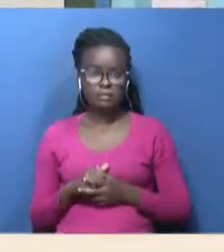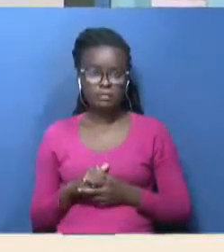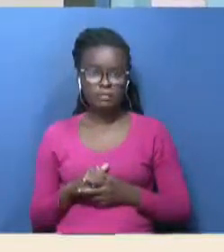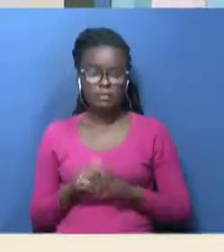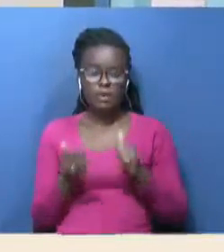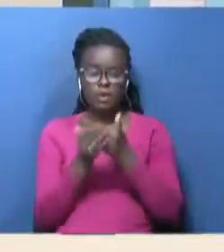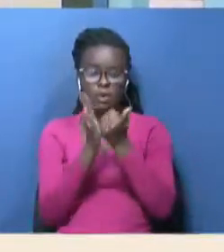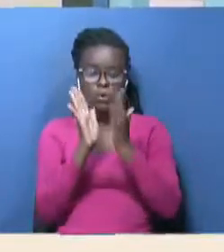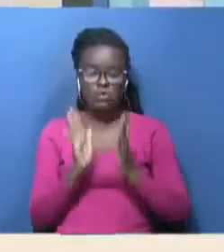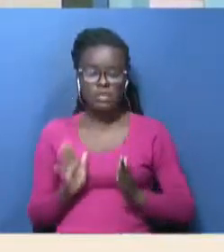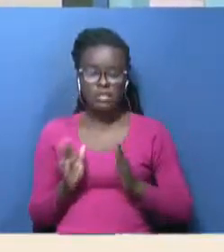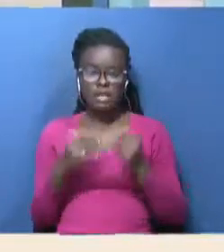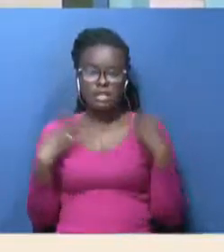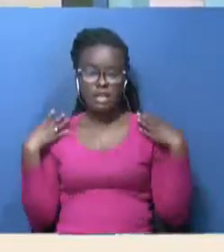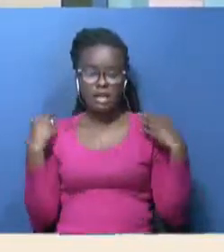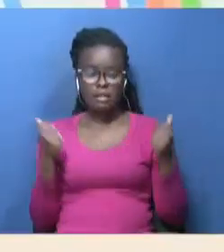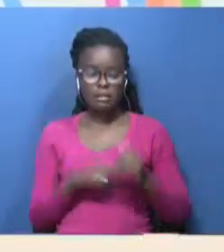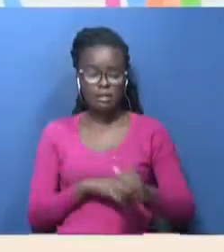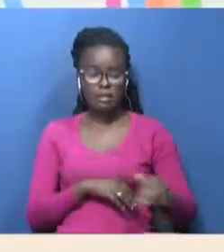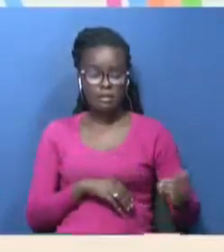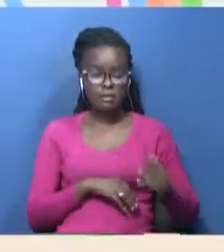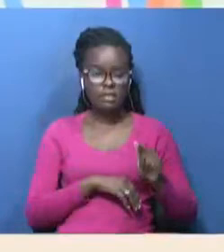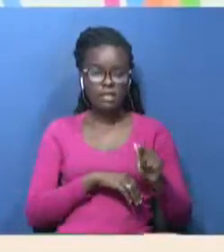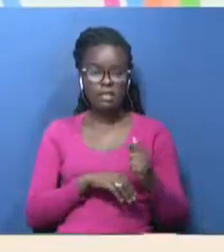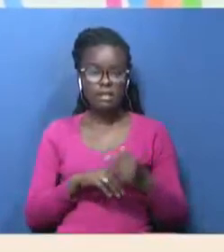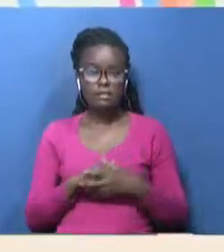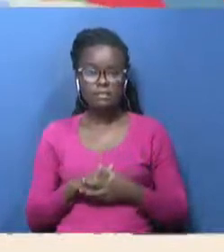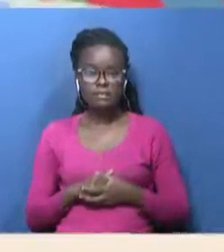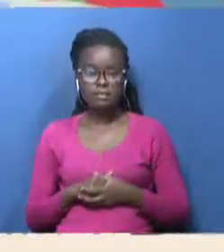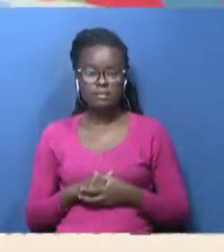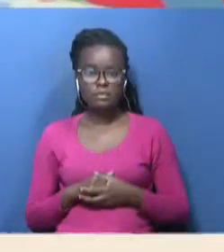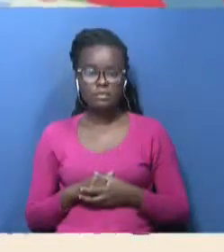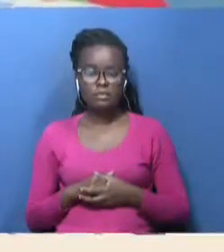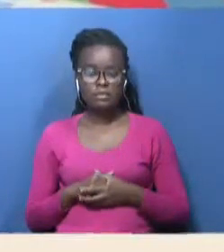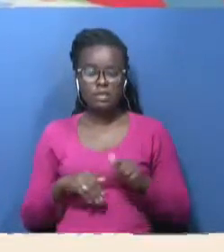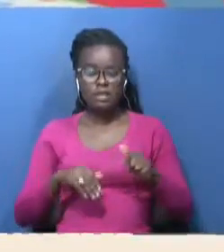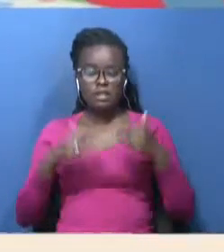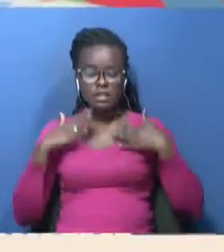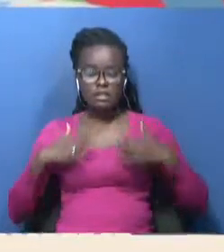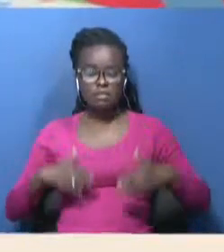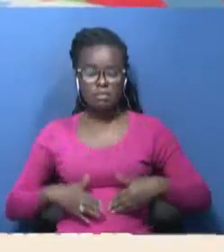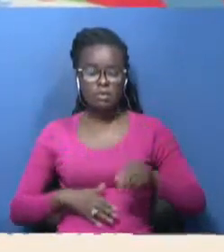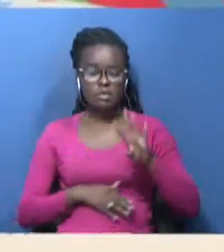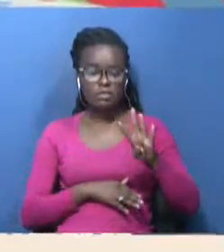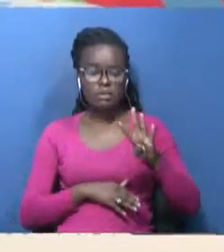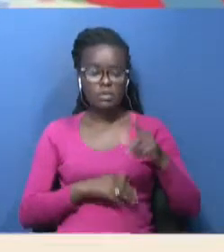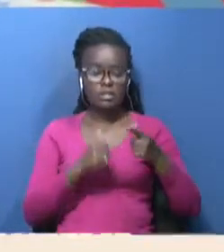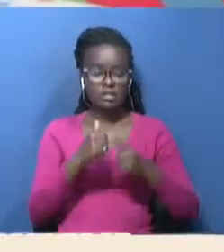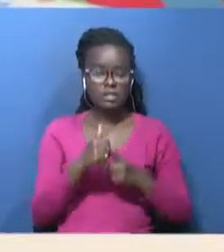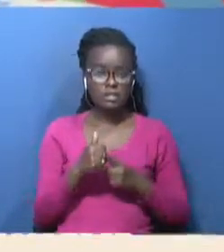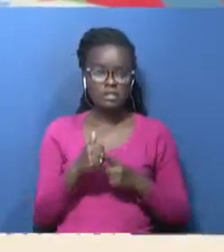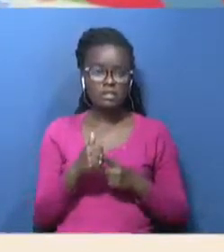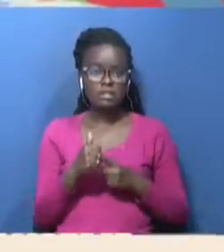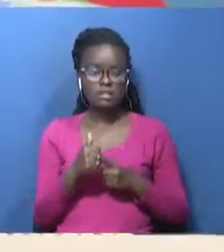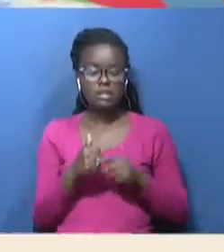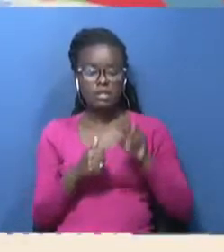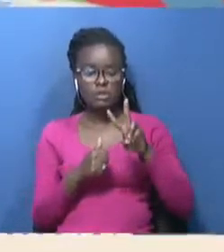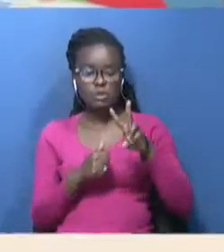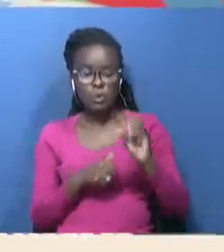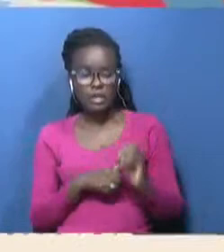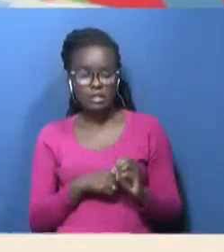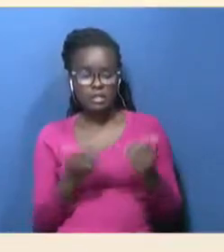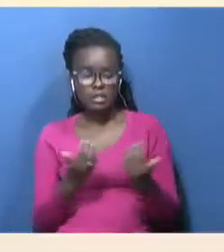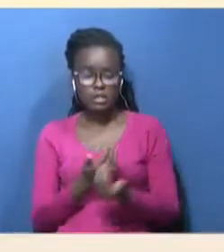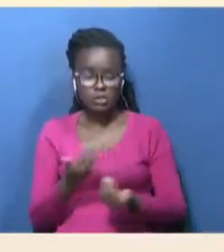afitha munene wa ũgima wa mũingĩ kaunti-inĩ ĩno George Gachomba, harĩ mĩrĩ ĩno 46, 20 nĩ